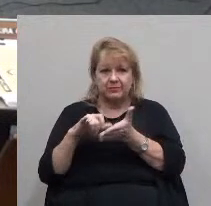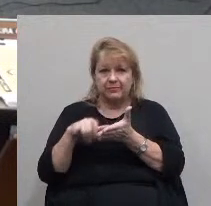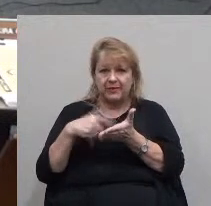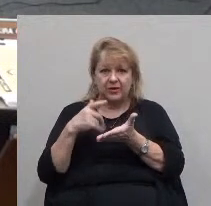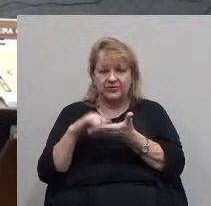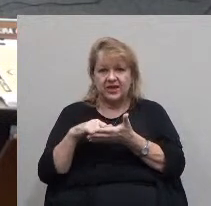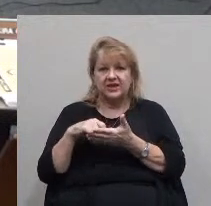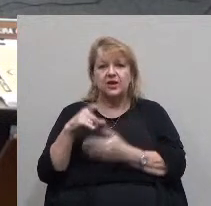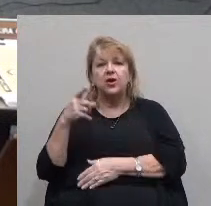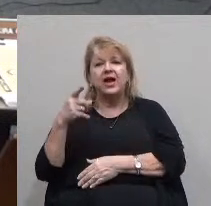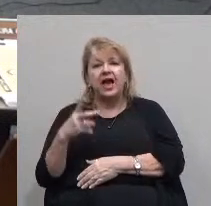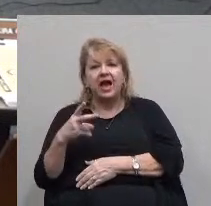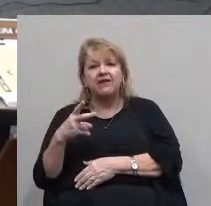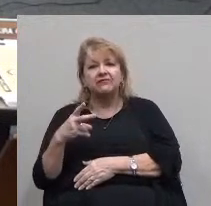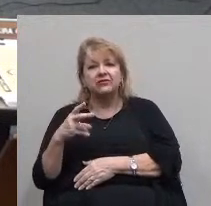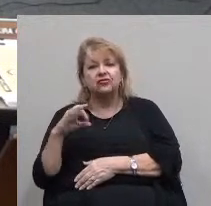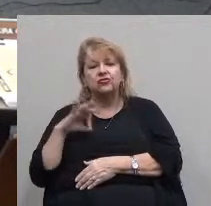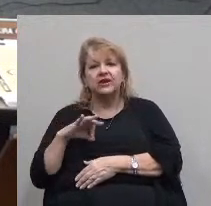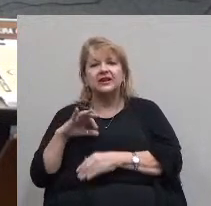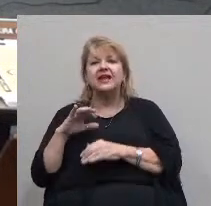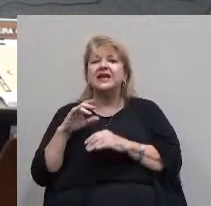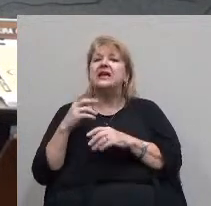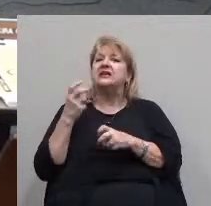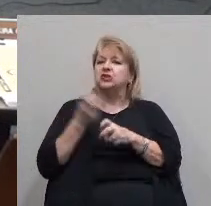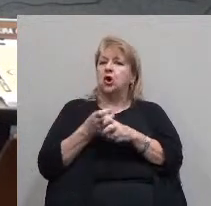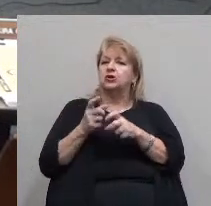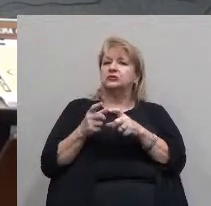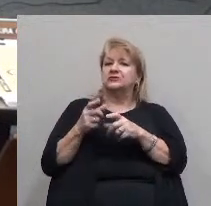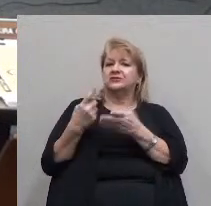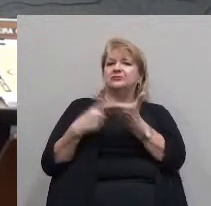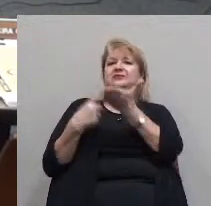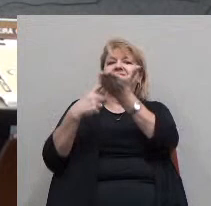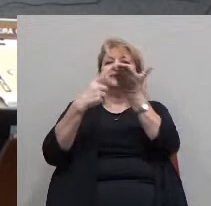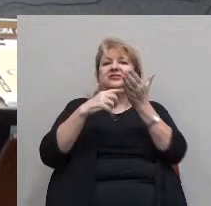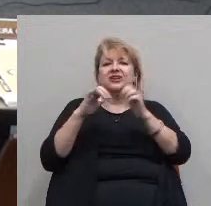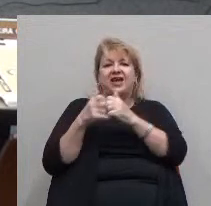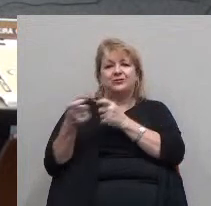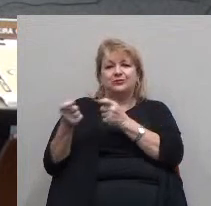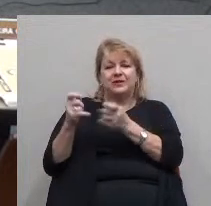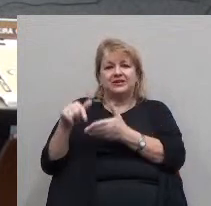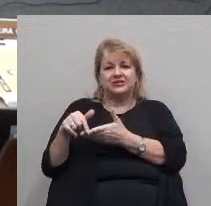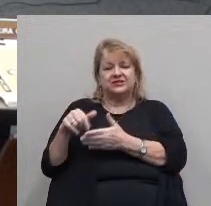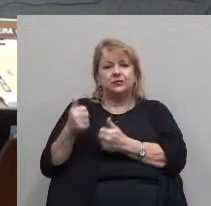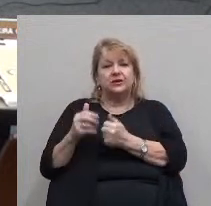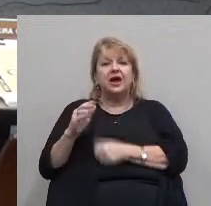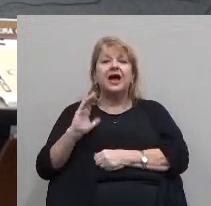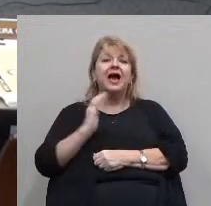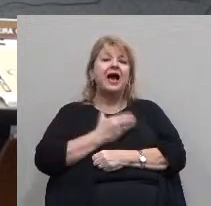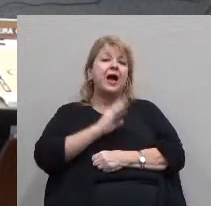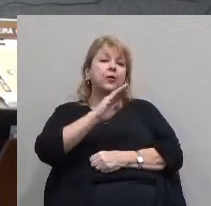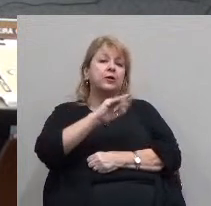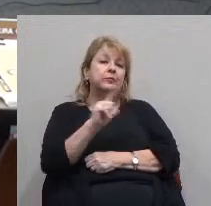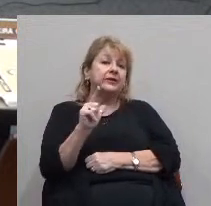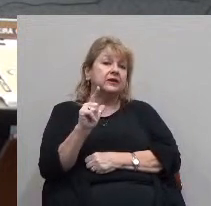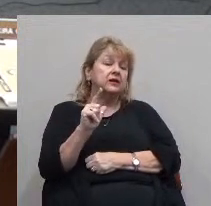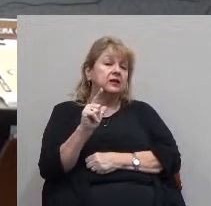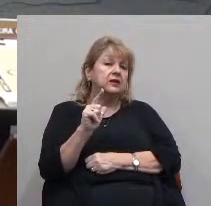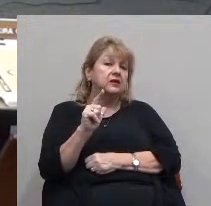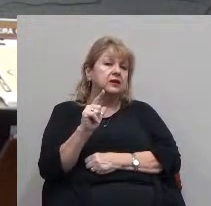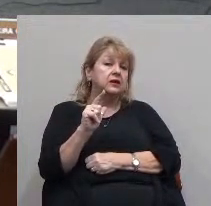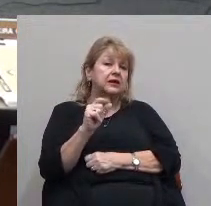there about the difficulty to manage this. And which bill is appropriate? Ours is the one that is